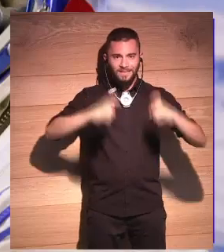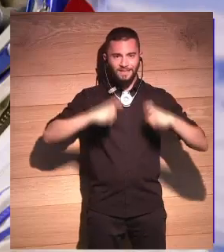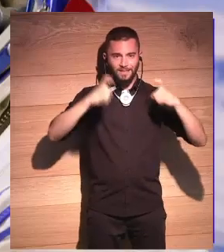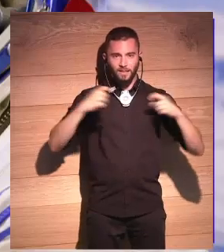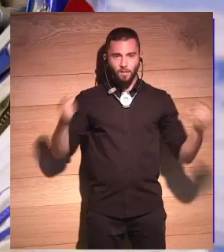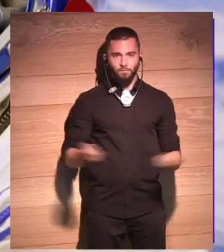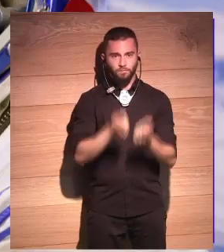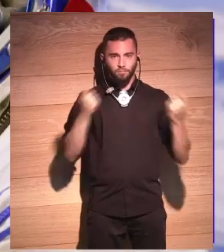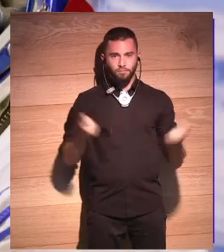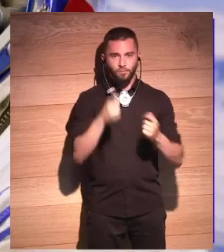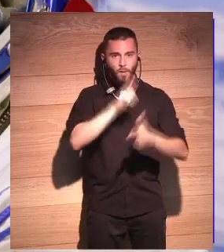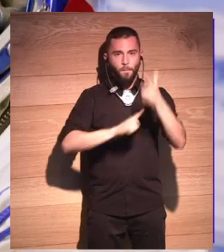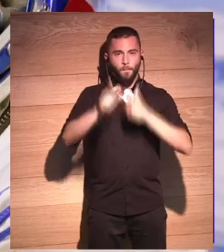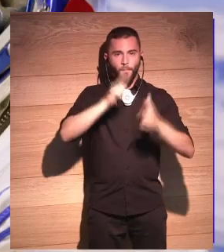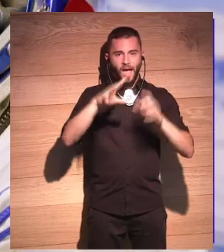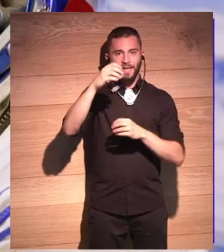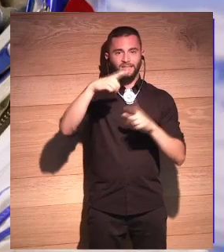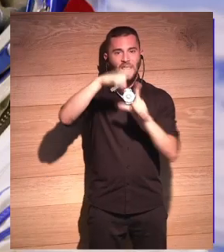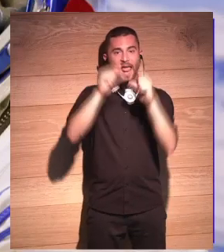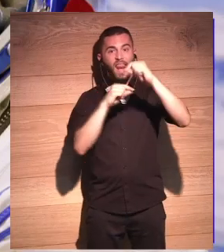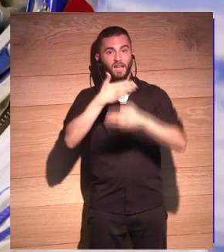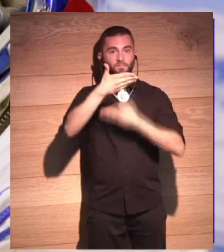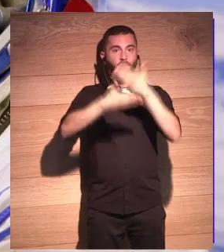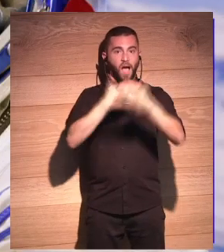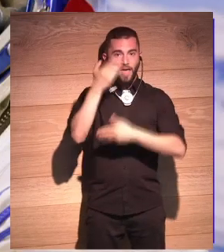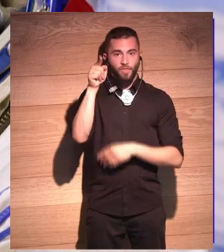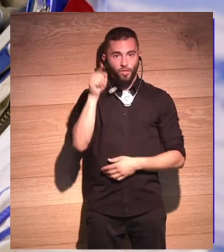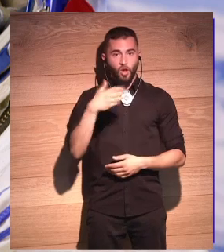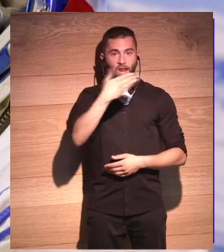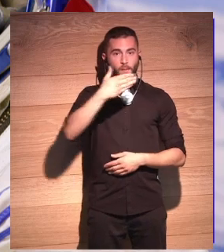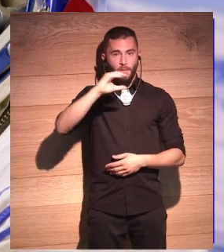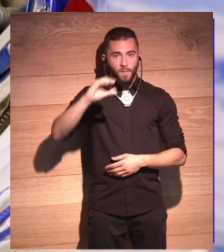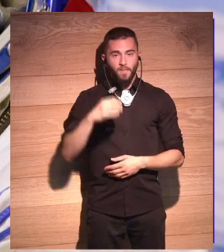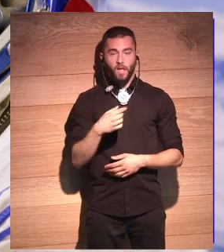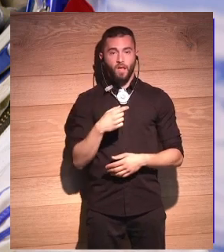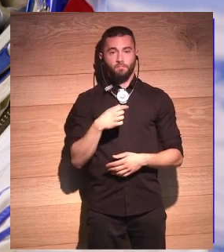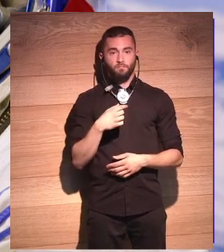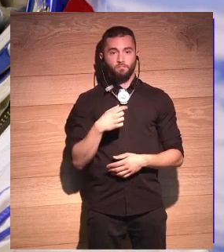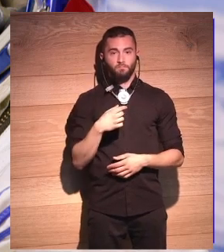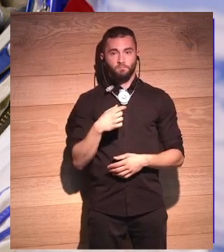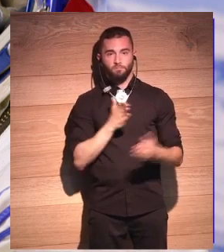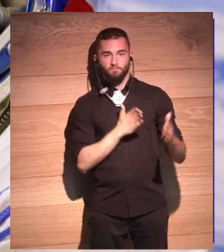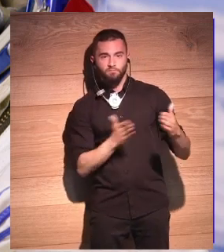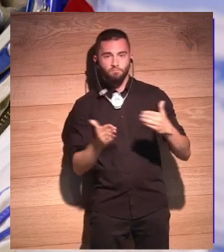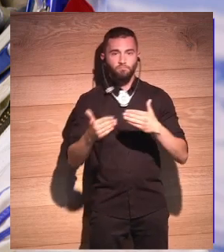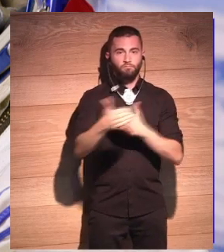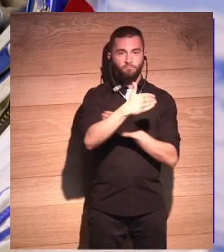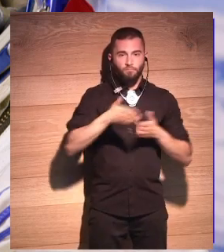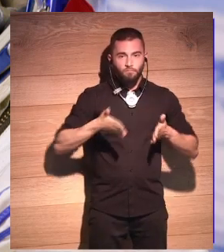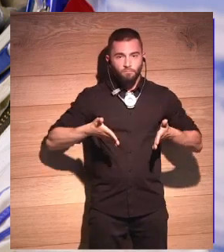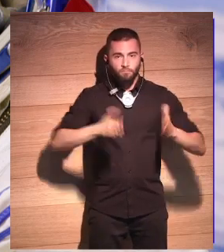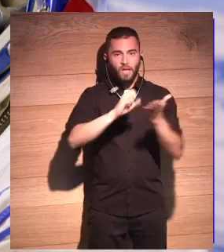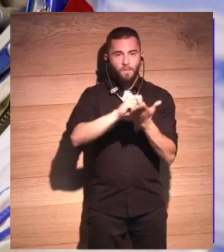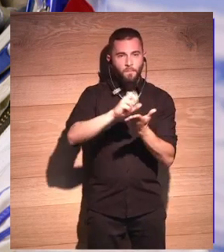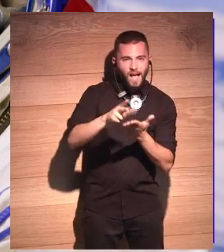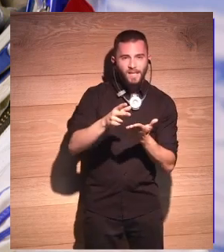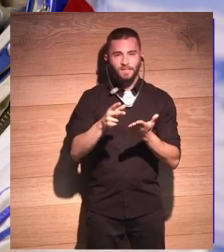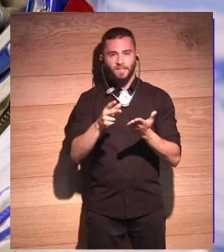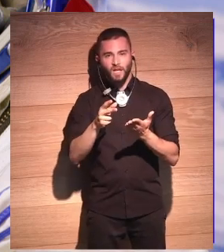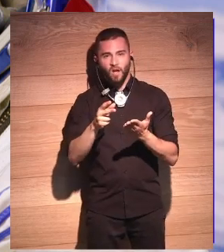department of the BBC came to us and they went, can you make us a version of the spacewalk that he's going to do around the outside of the International Space